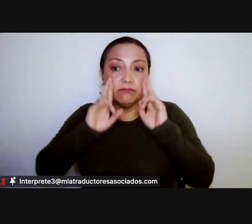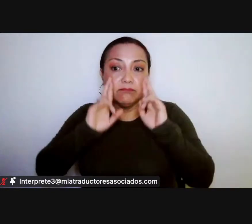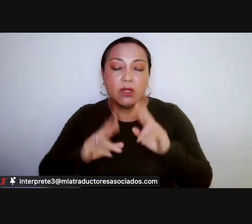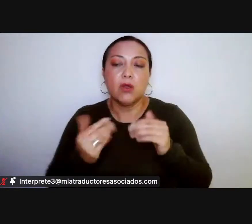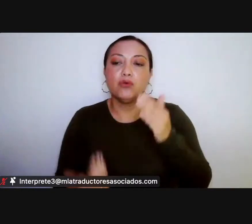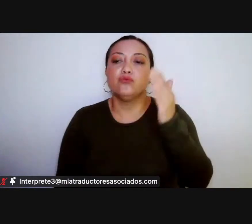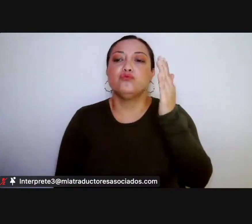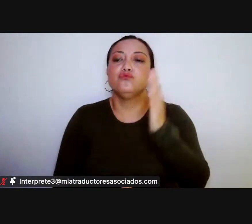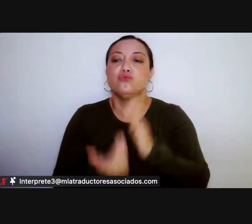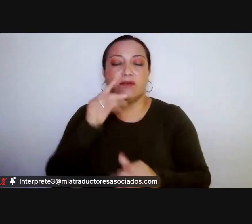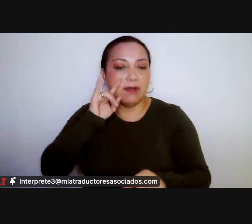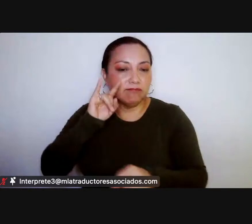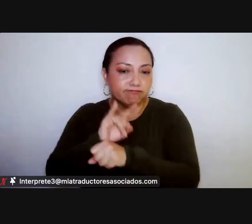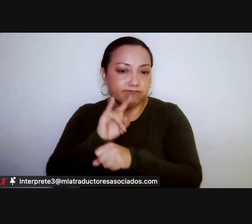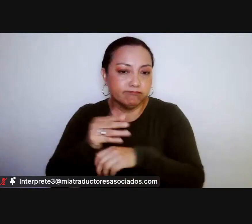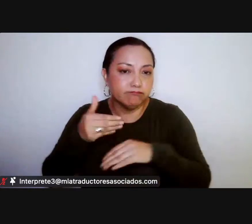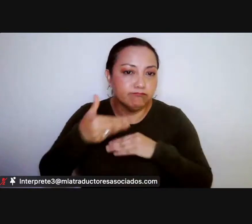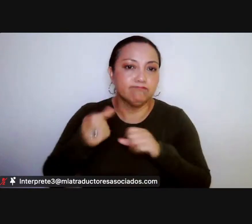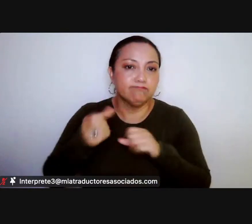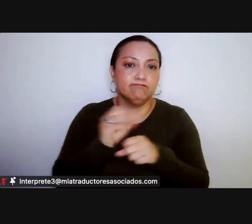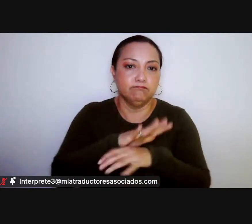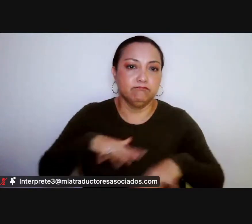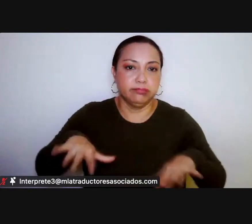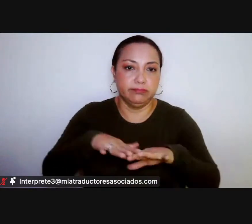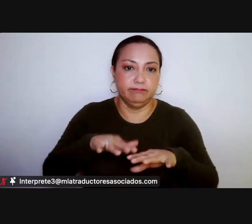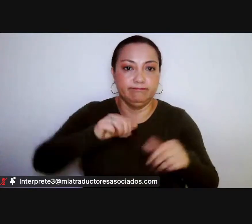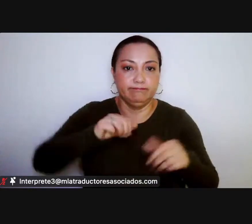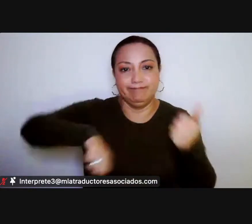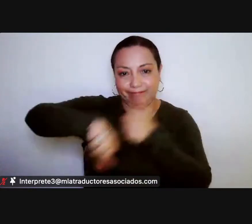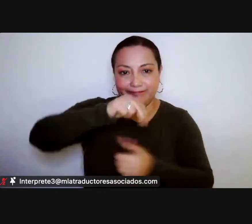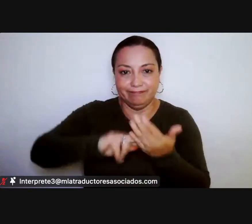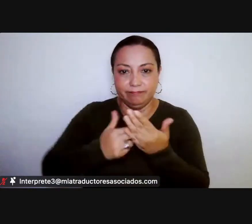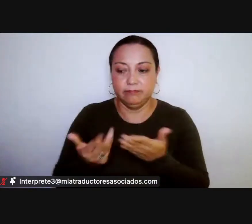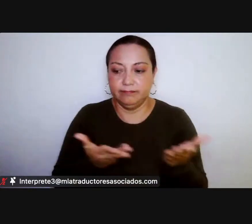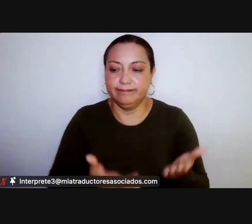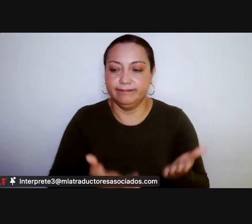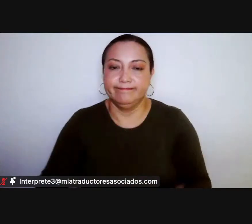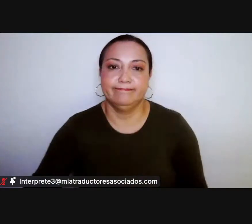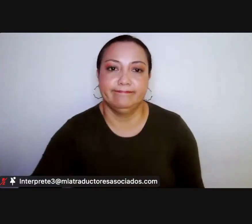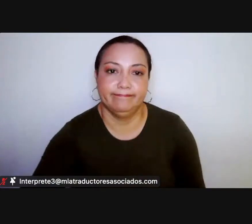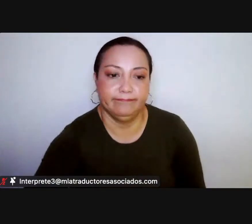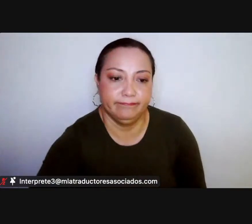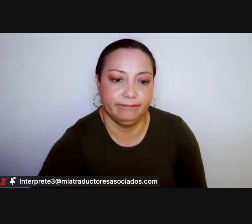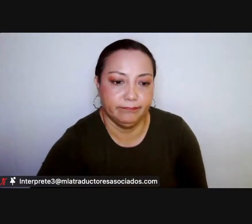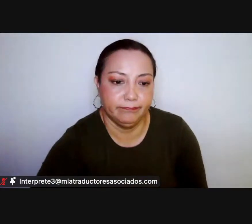levels and get into a new